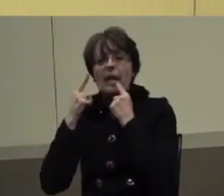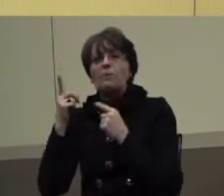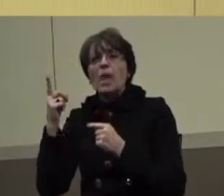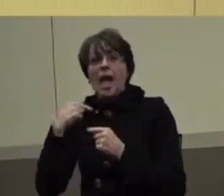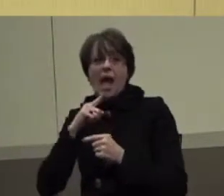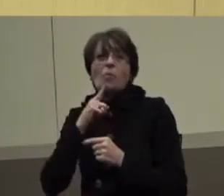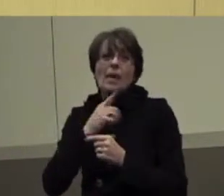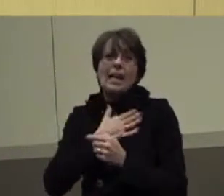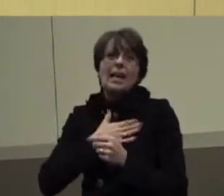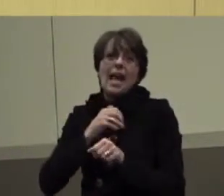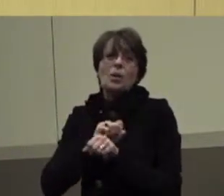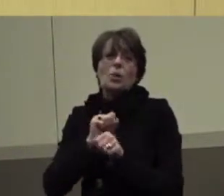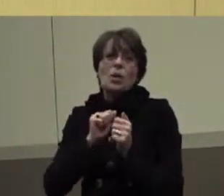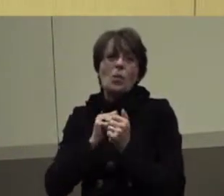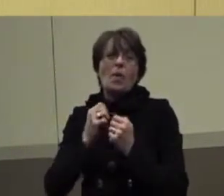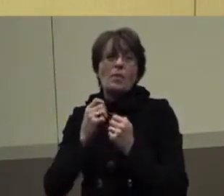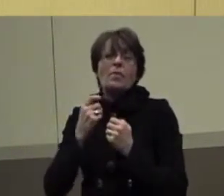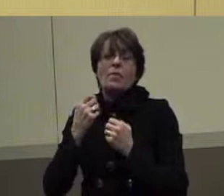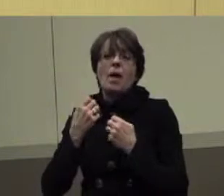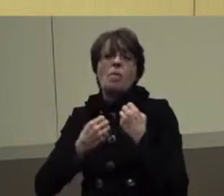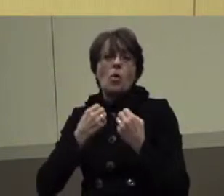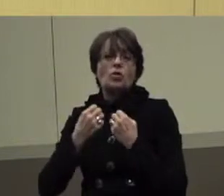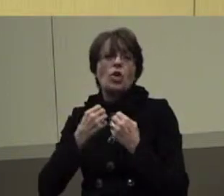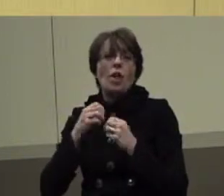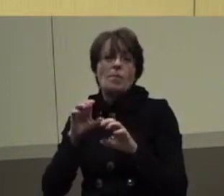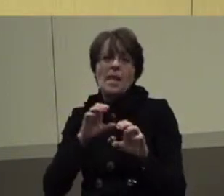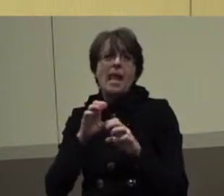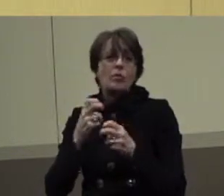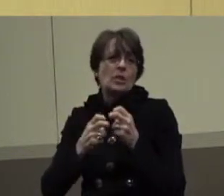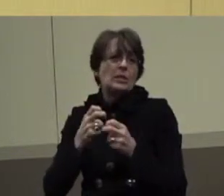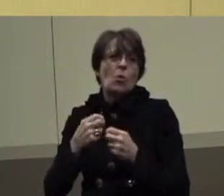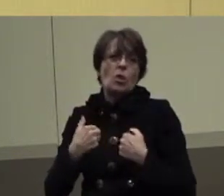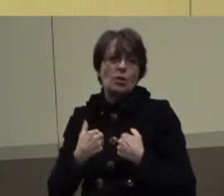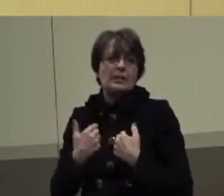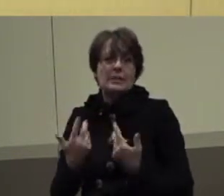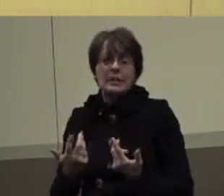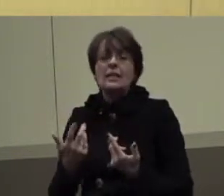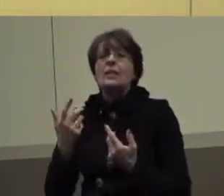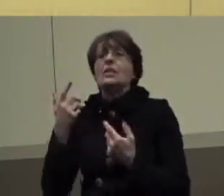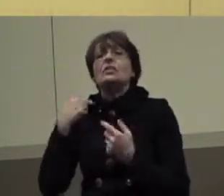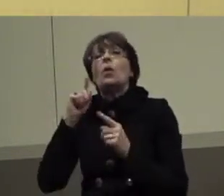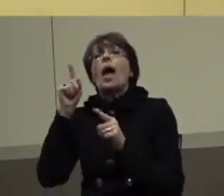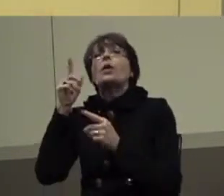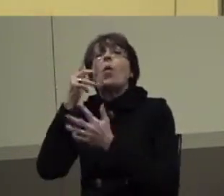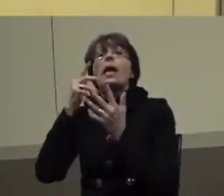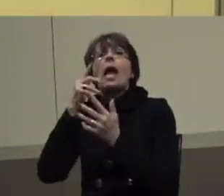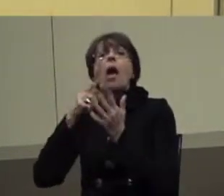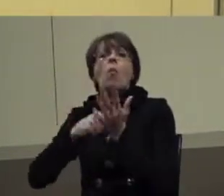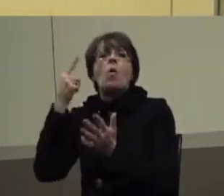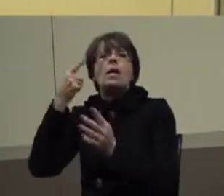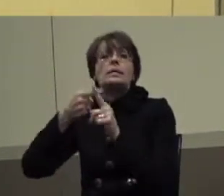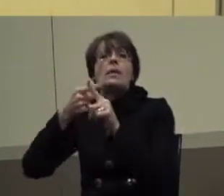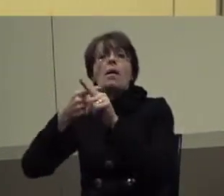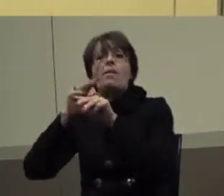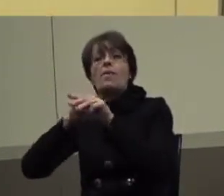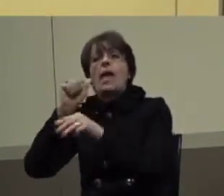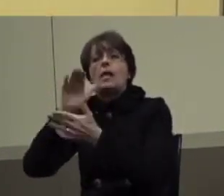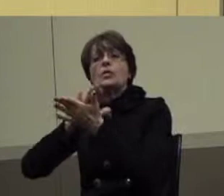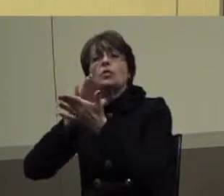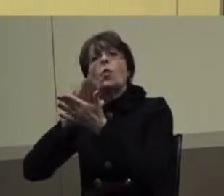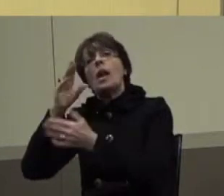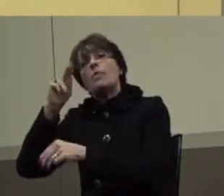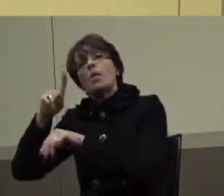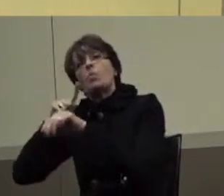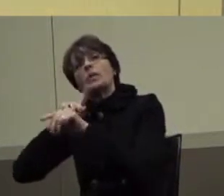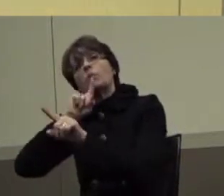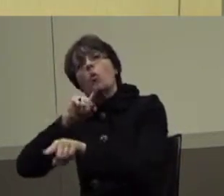I really like working with emotional behavior disorders, and so I go hang out once a month at a school, and the principal